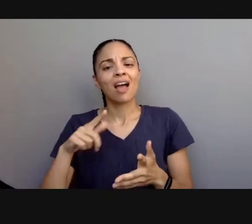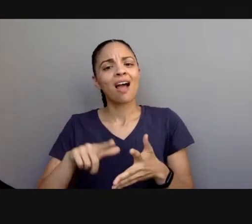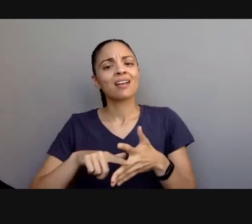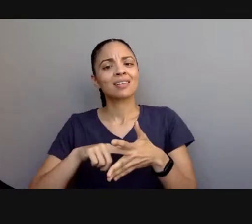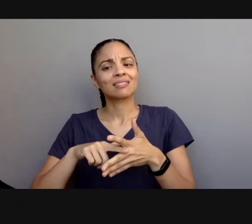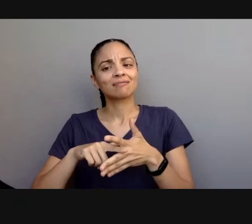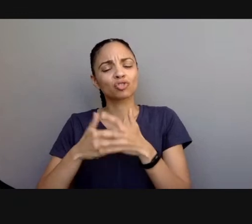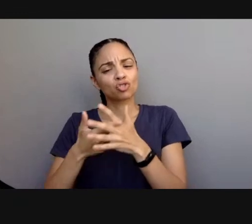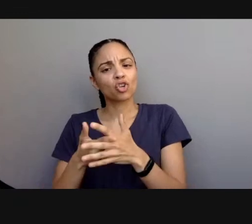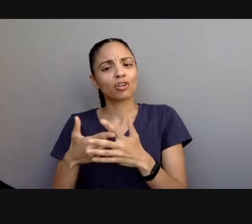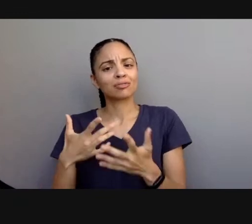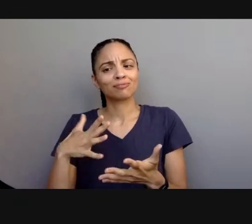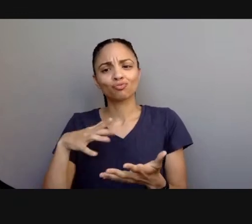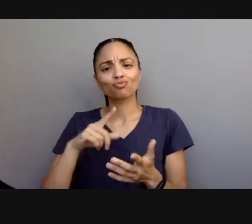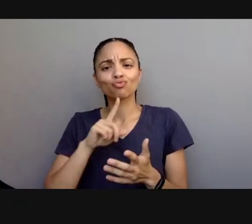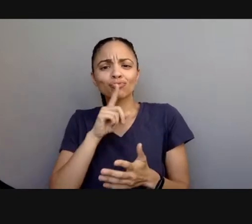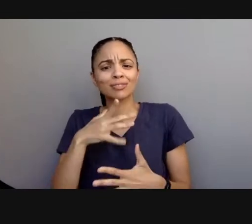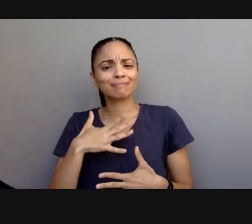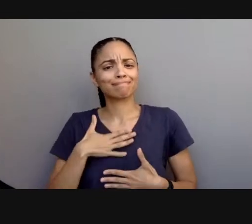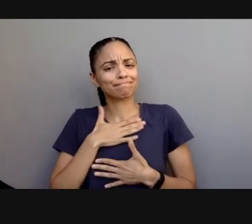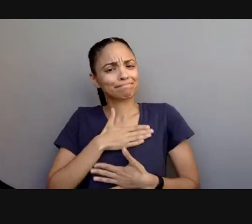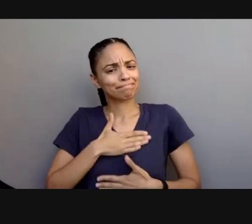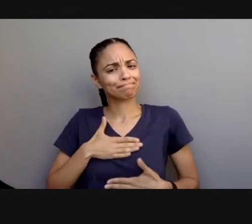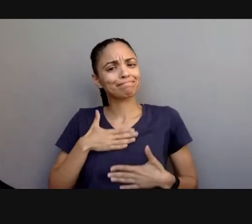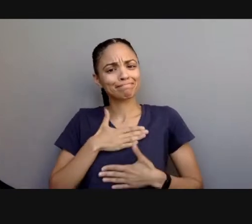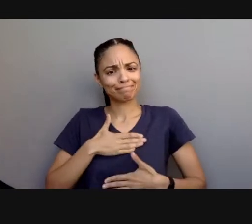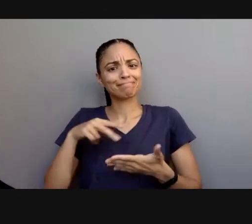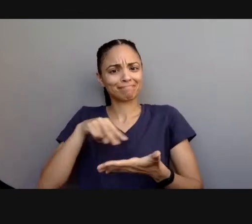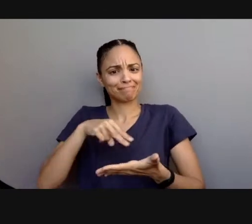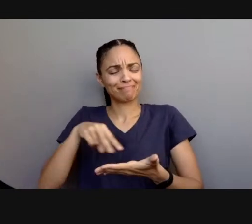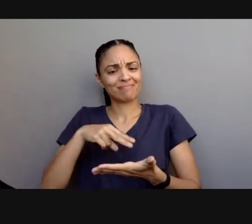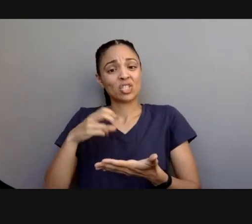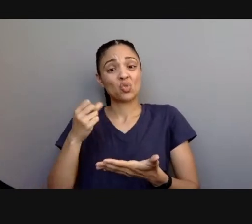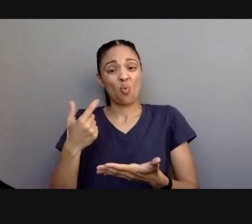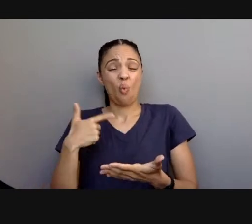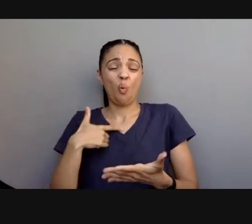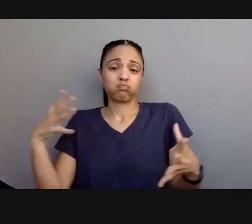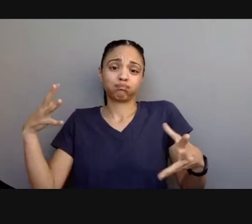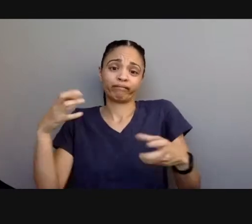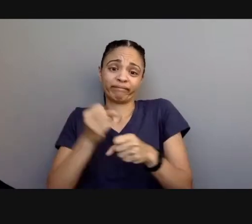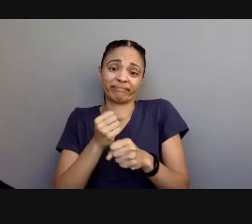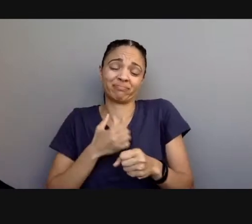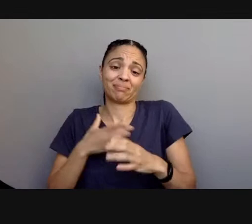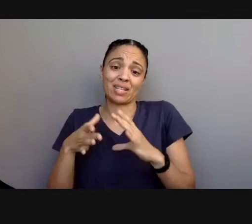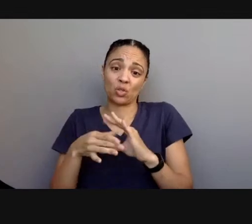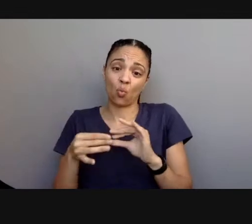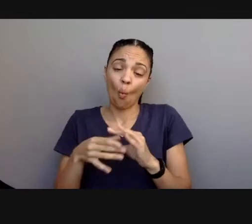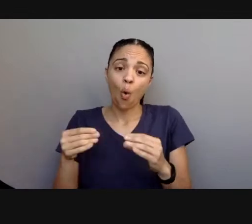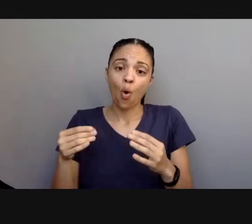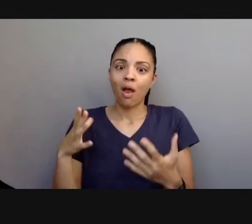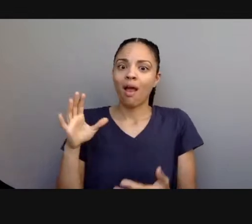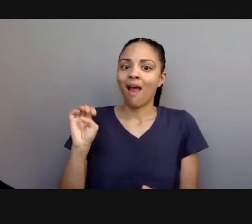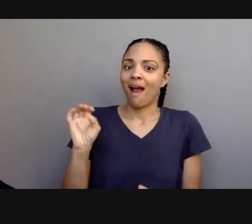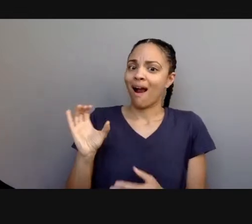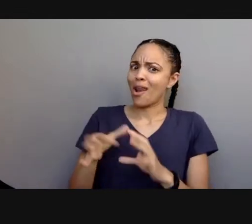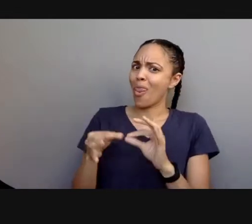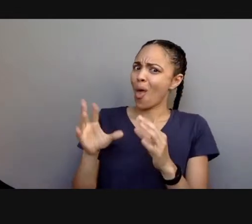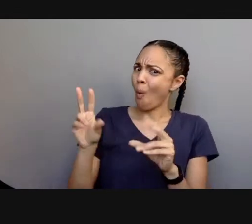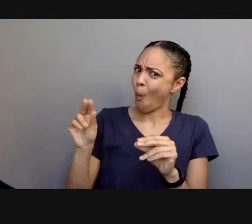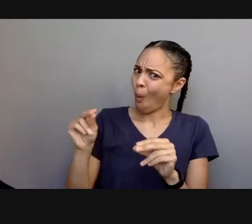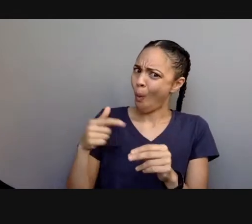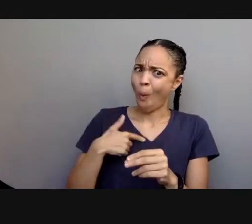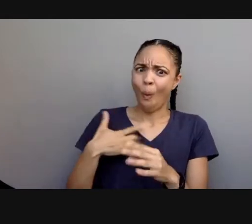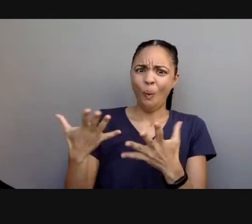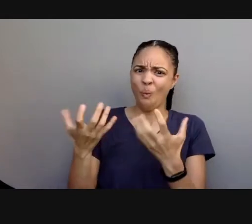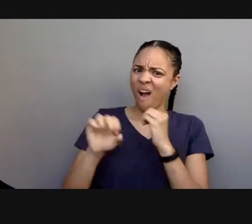dance. So long story short, my senior year of high school. No, don't shorten the story. Don't shorten the story. It's so much. All right, we'll be here.